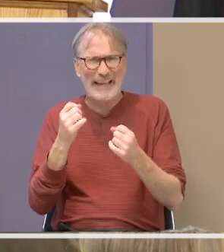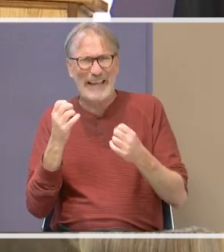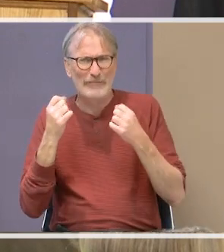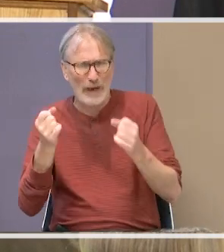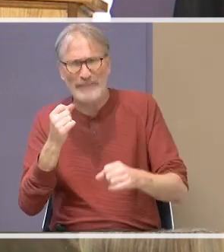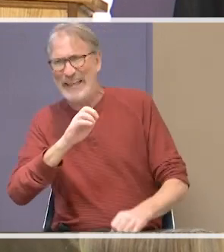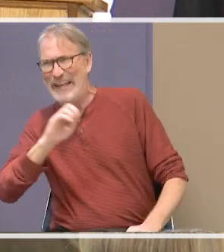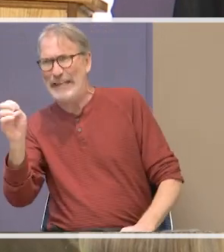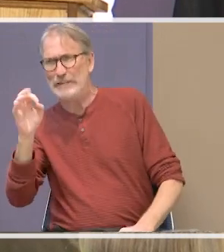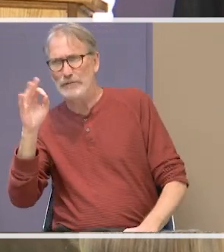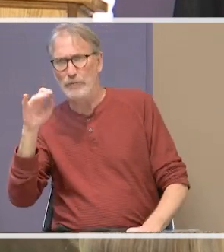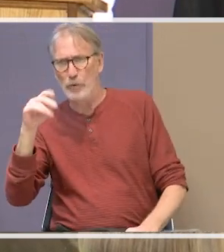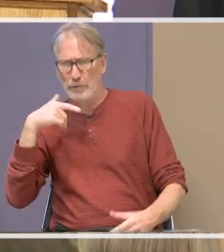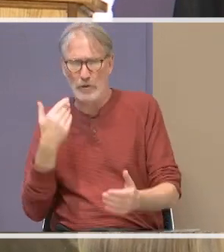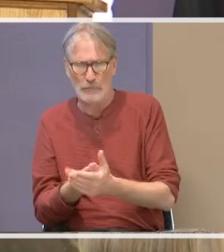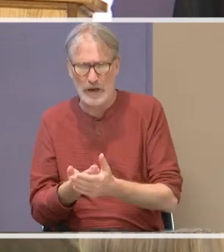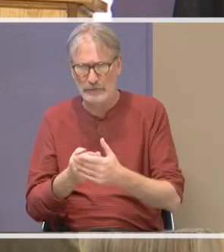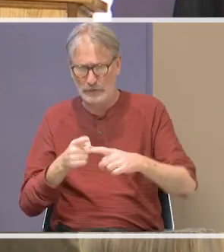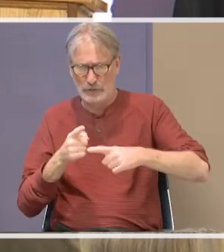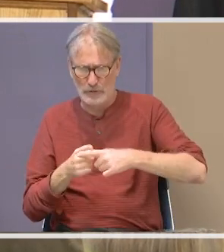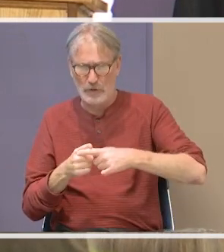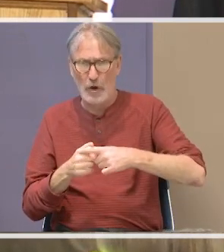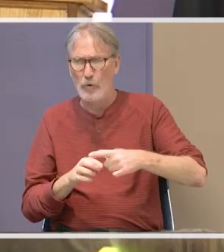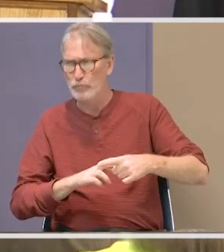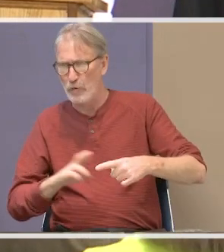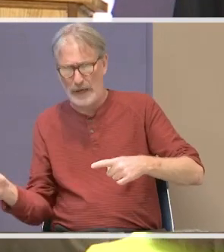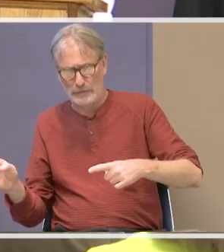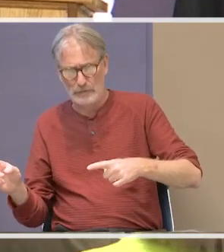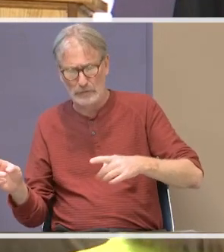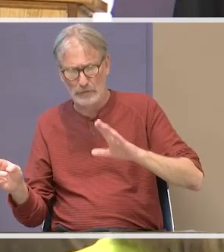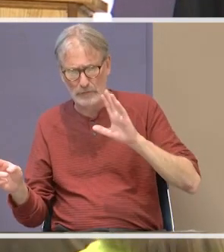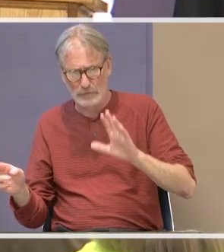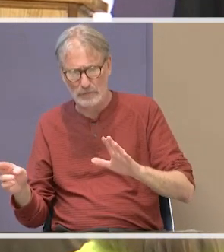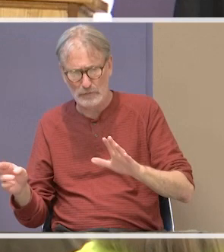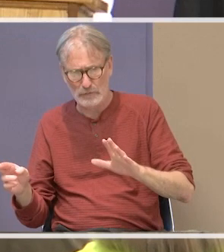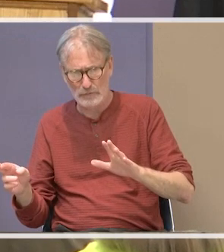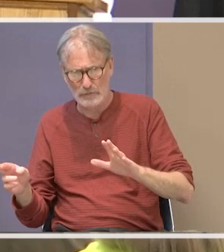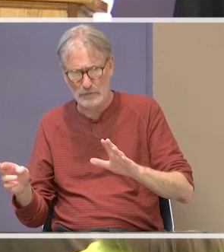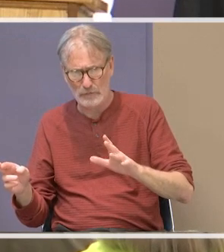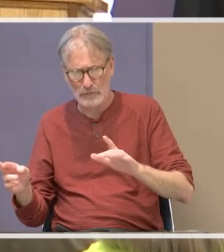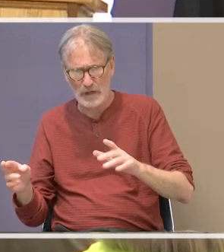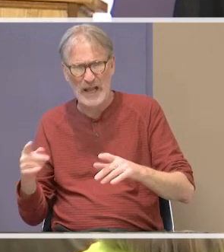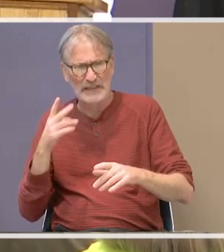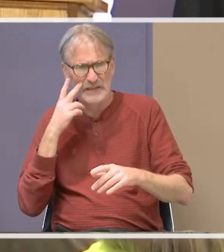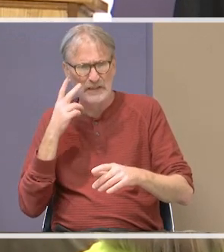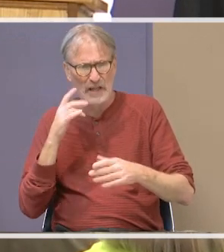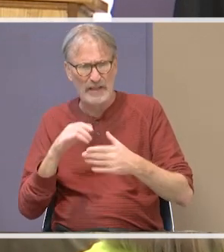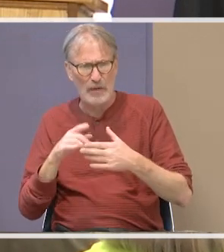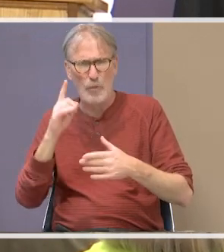come down to the intersection and the right turn is made. I noticed that that